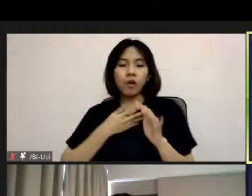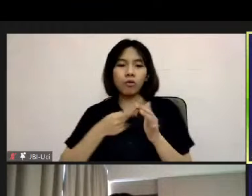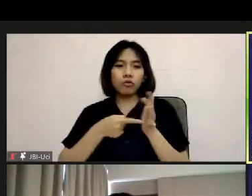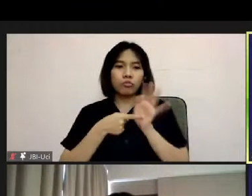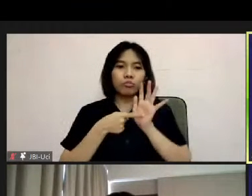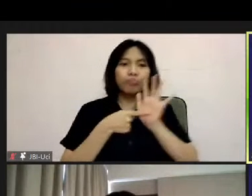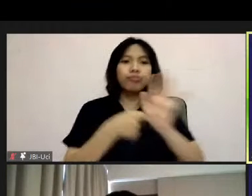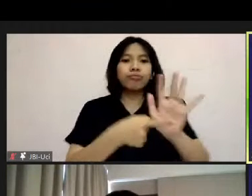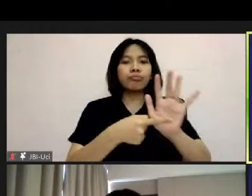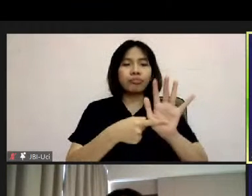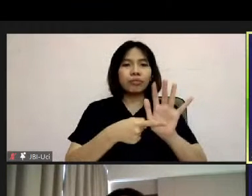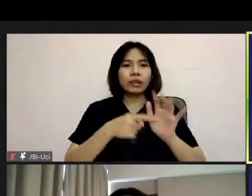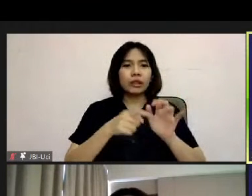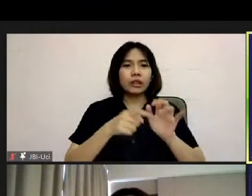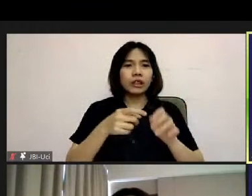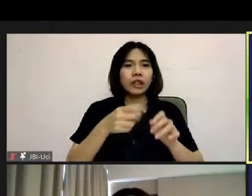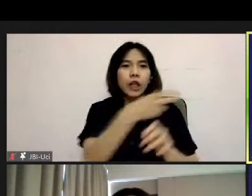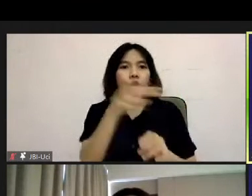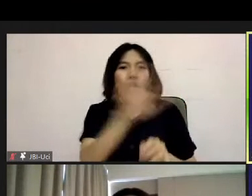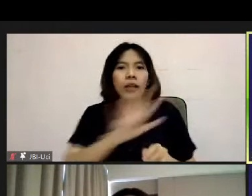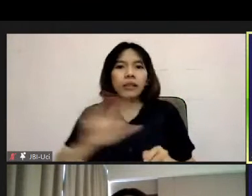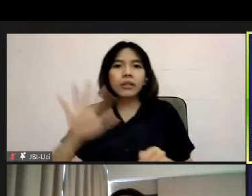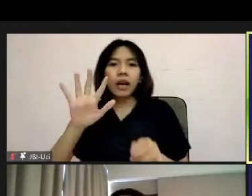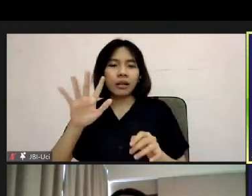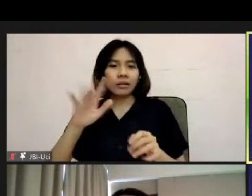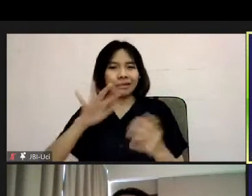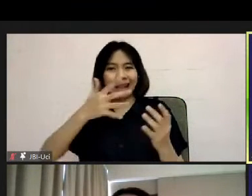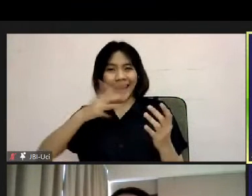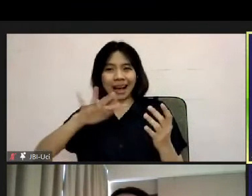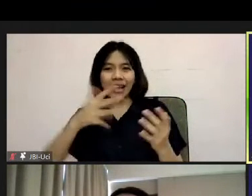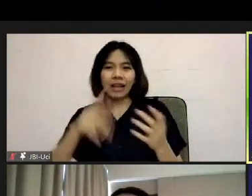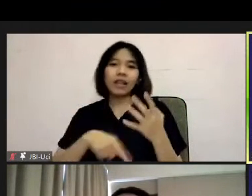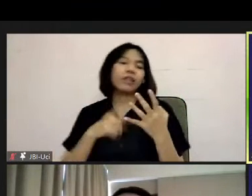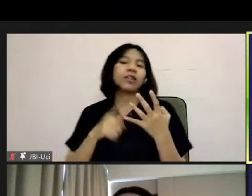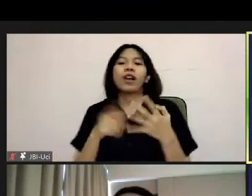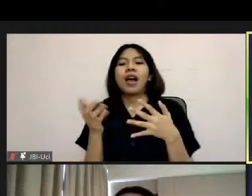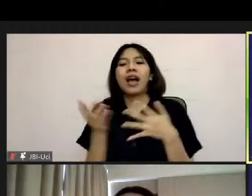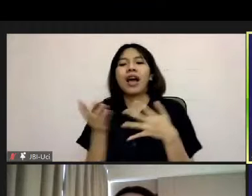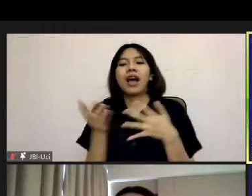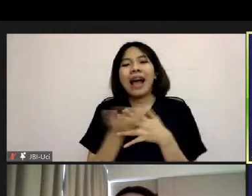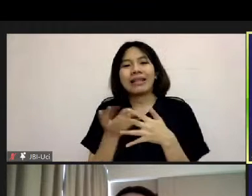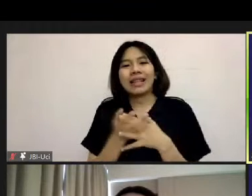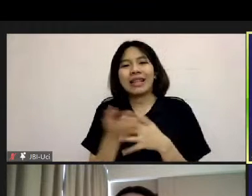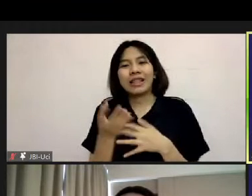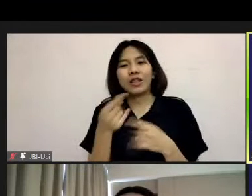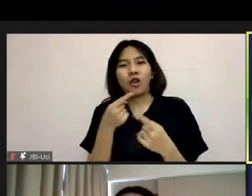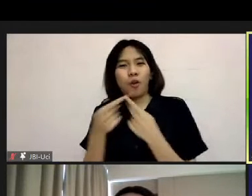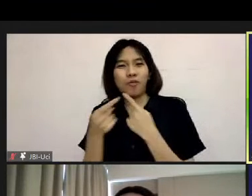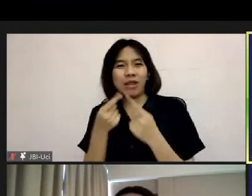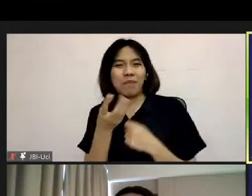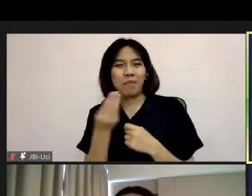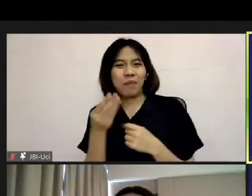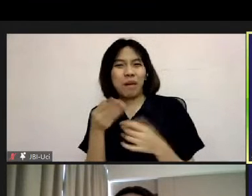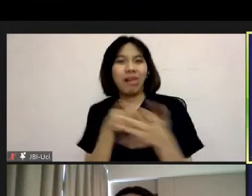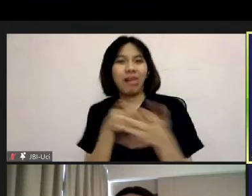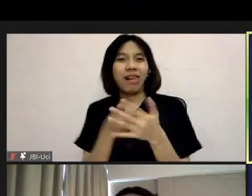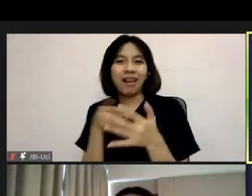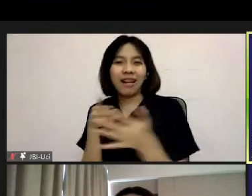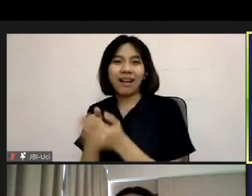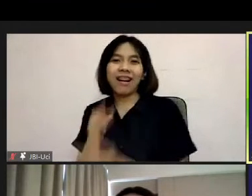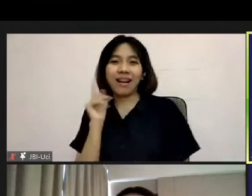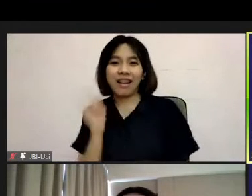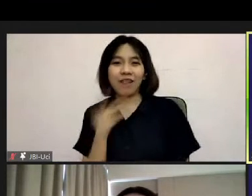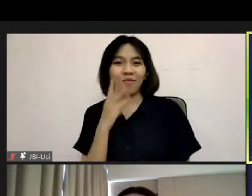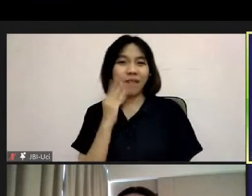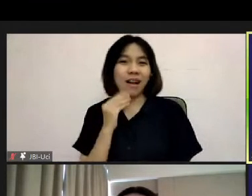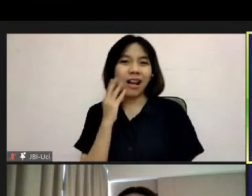from Papua, which is really hard to get out of from Papua, and we need the special access for the